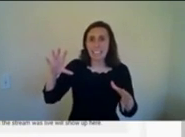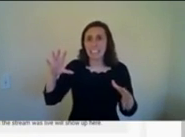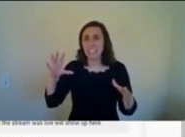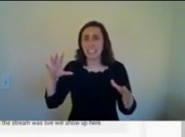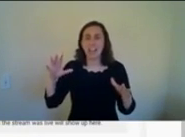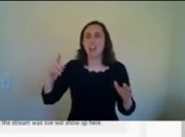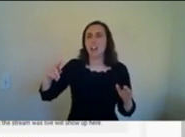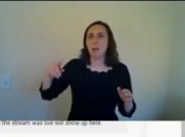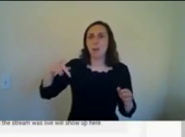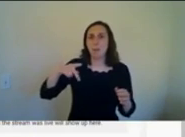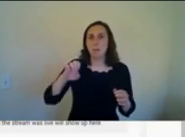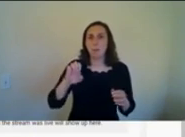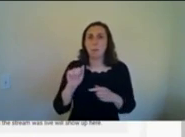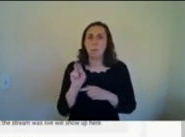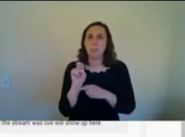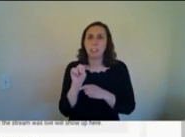servers.